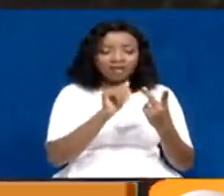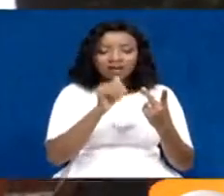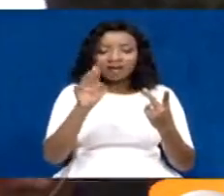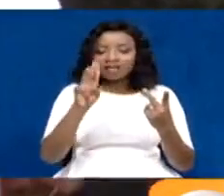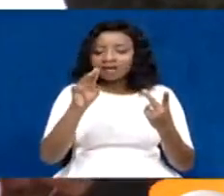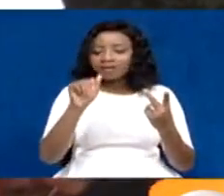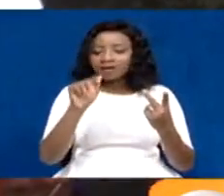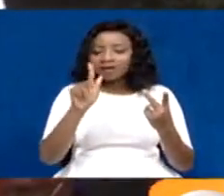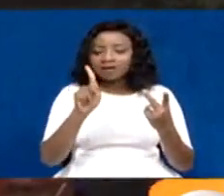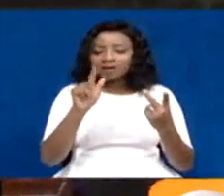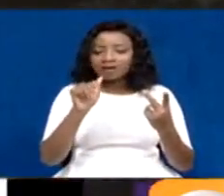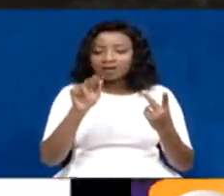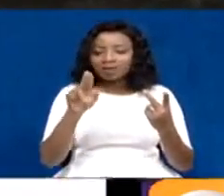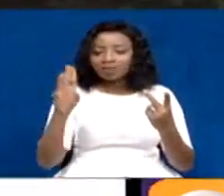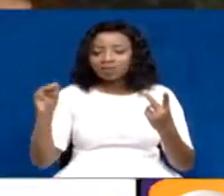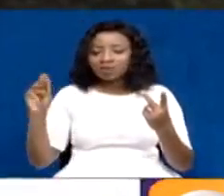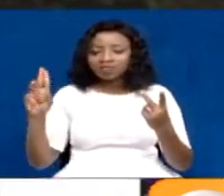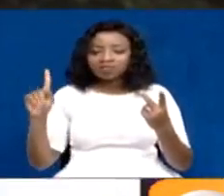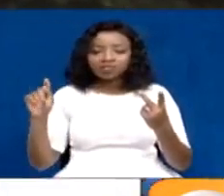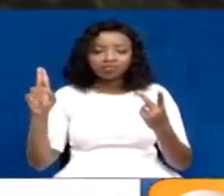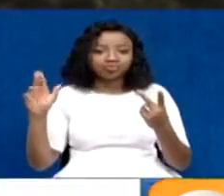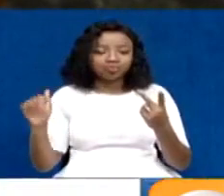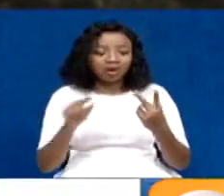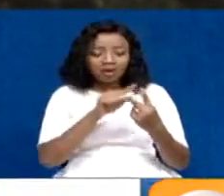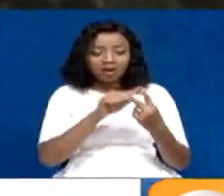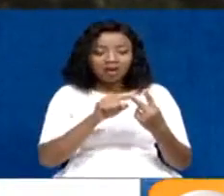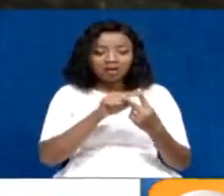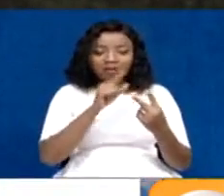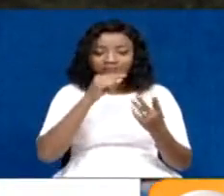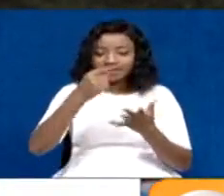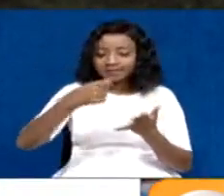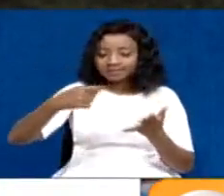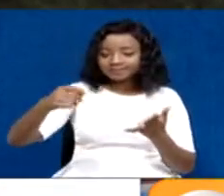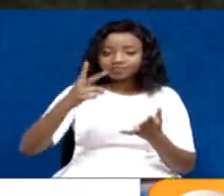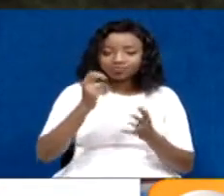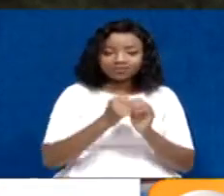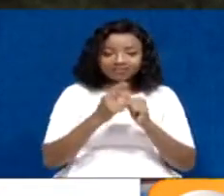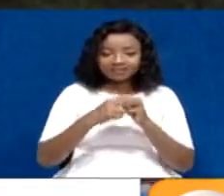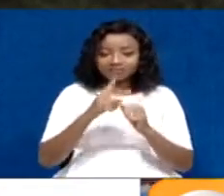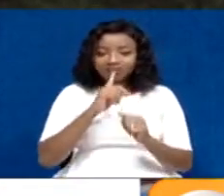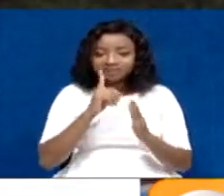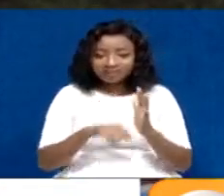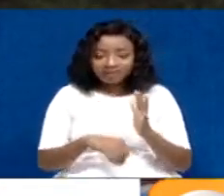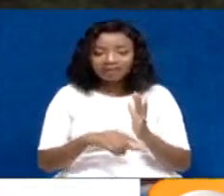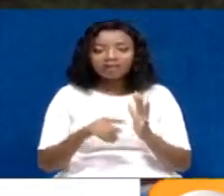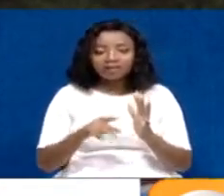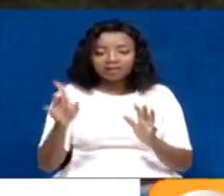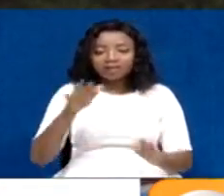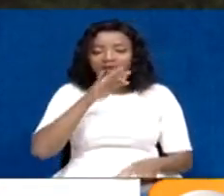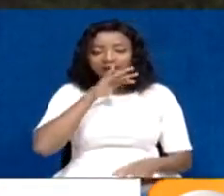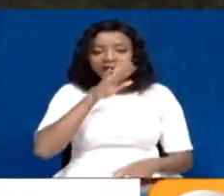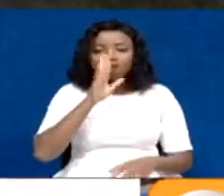Mutua. Hao maprofesa wawili waliweka sahihi 2017 wakasema Raila atasupport